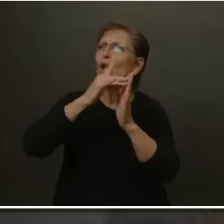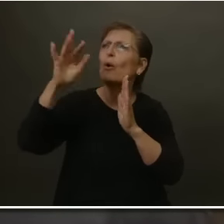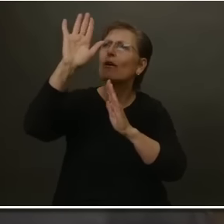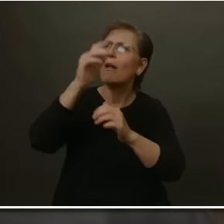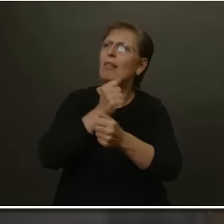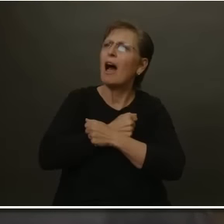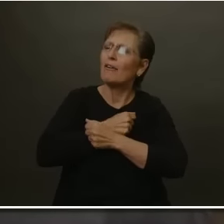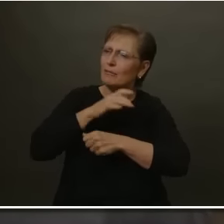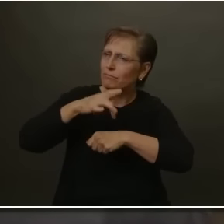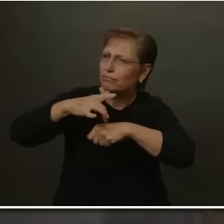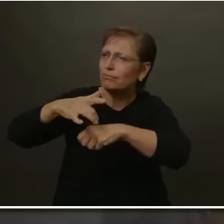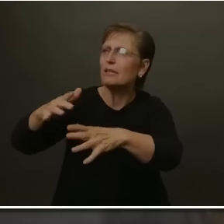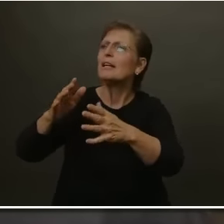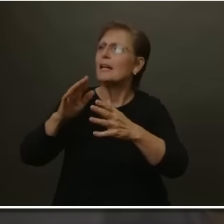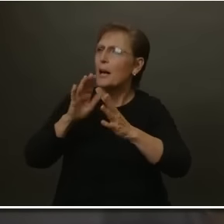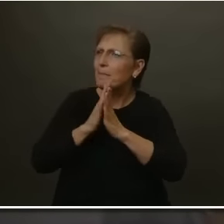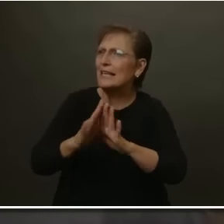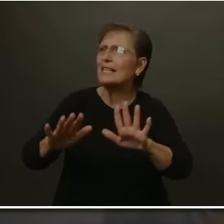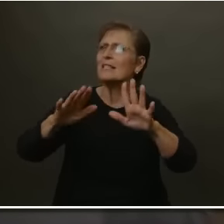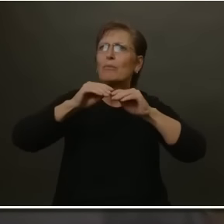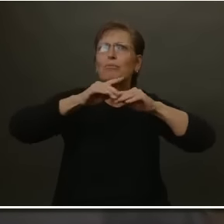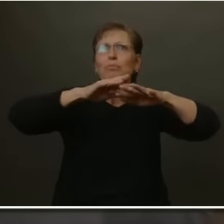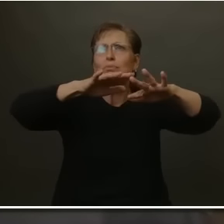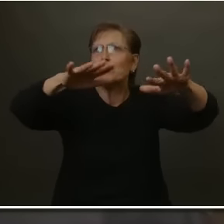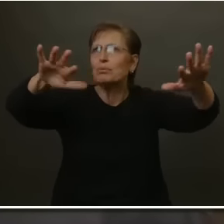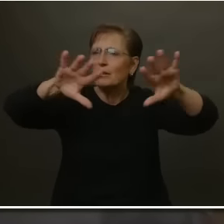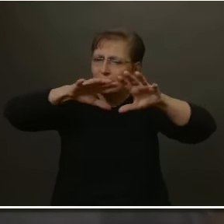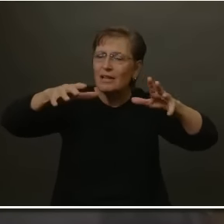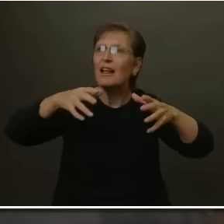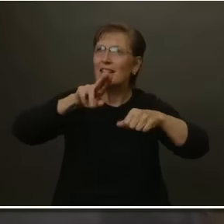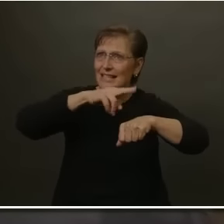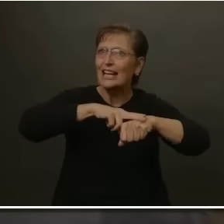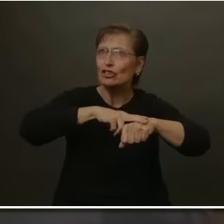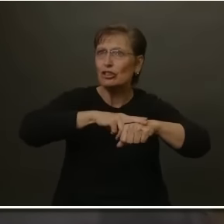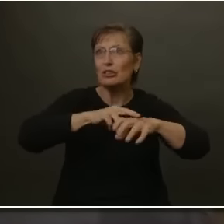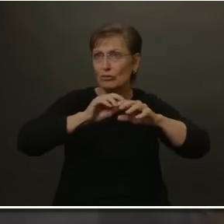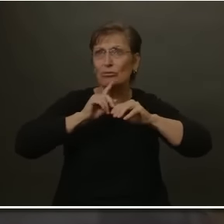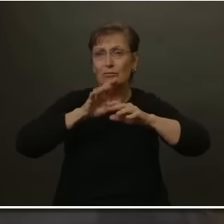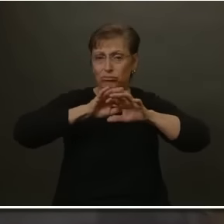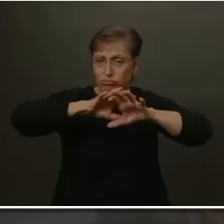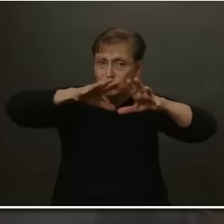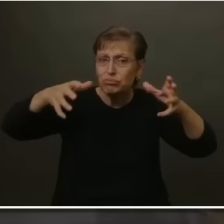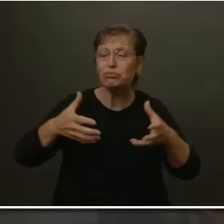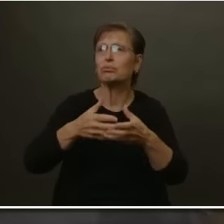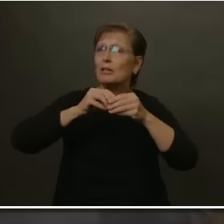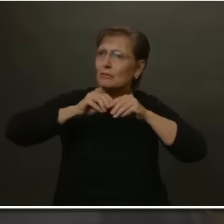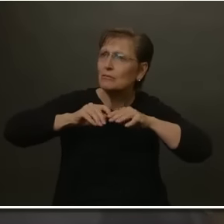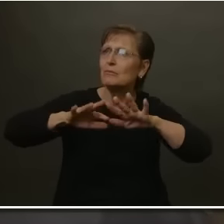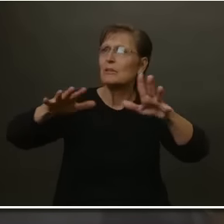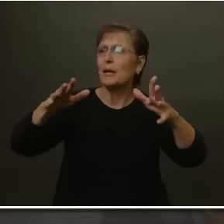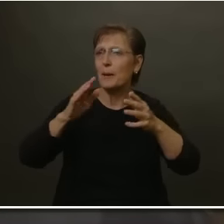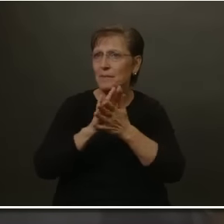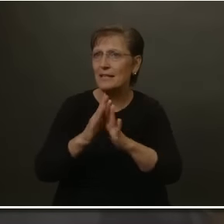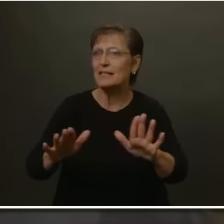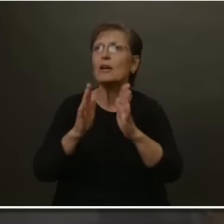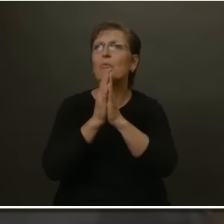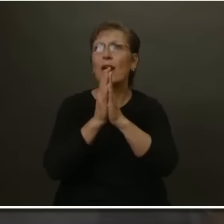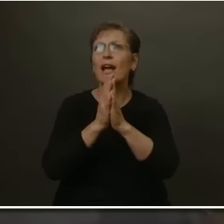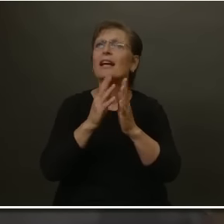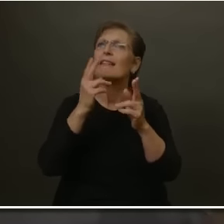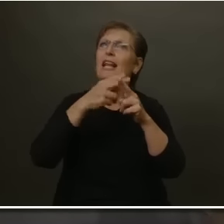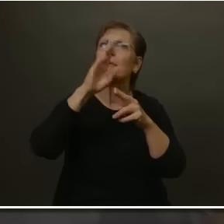love and peace may be known throughout this nation and to the ends of the earth. This we pray in the name of your